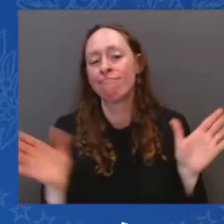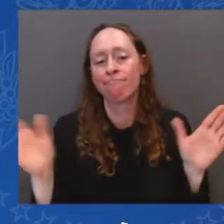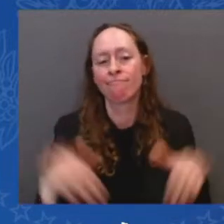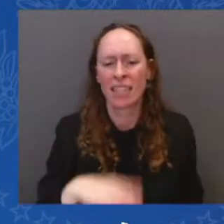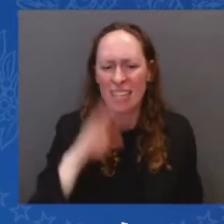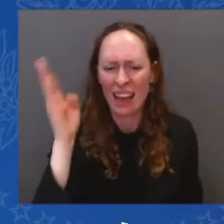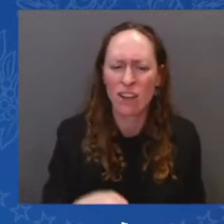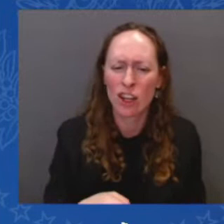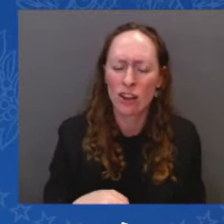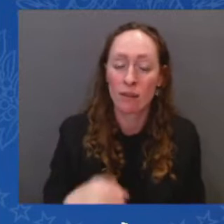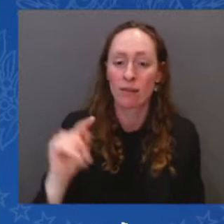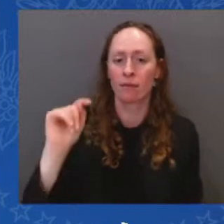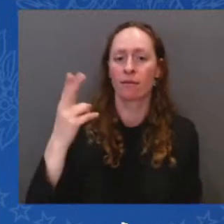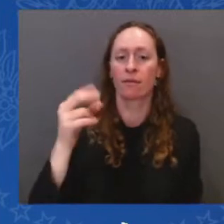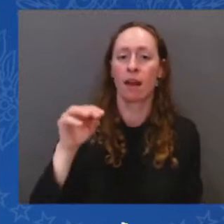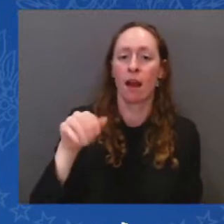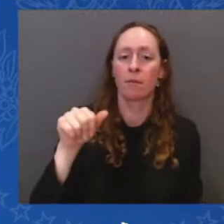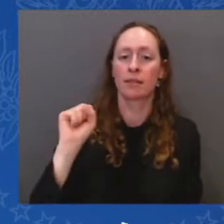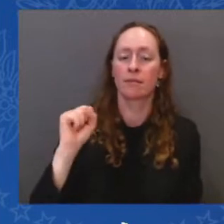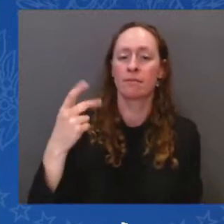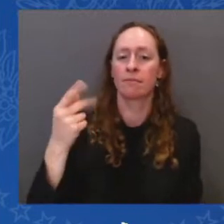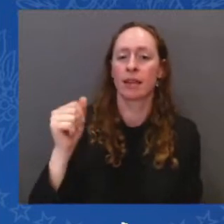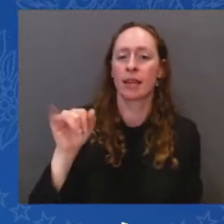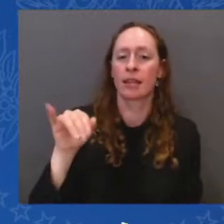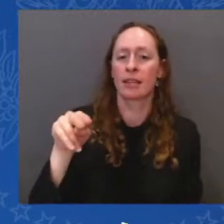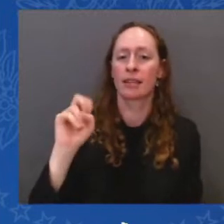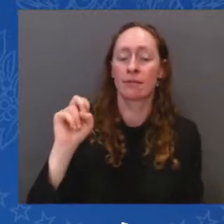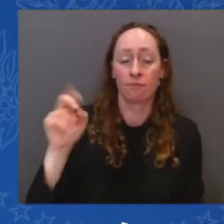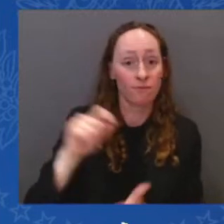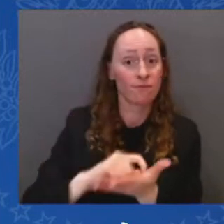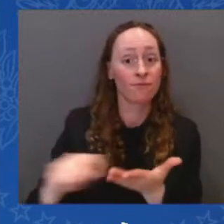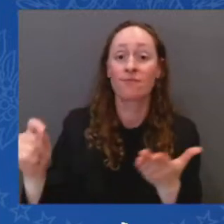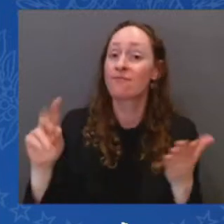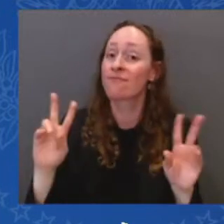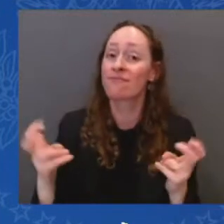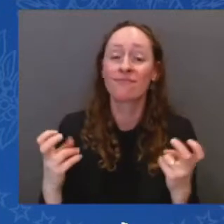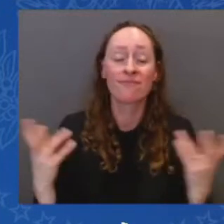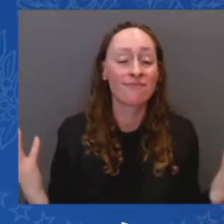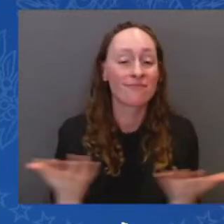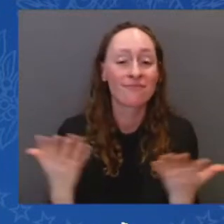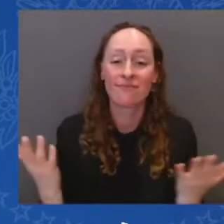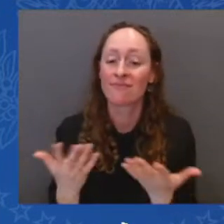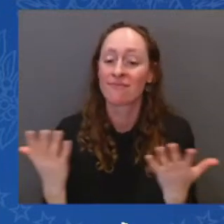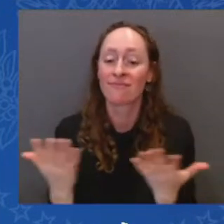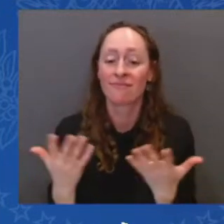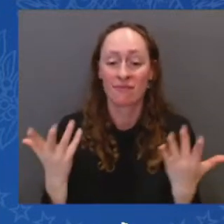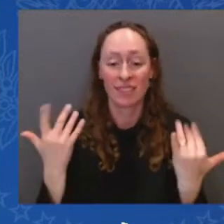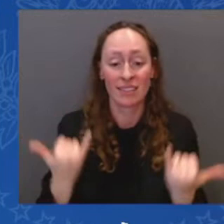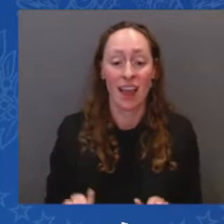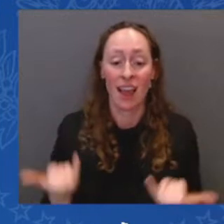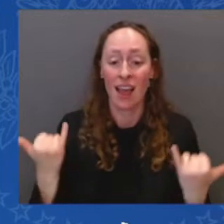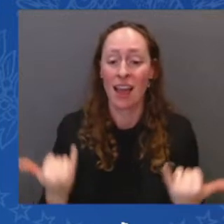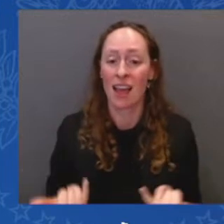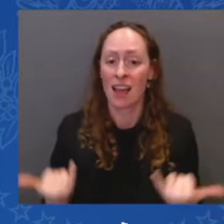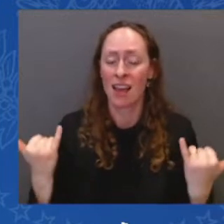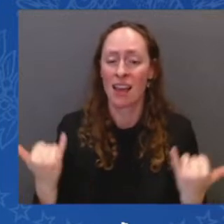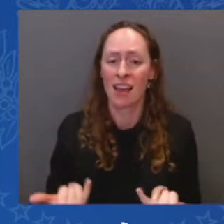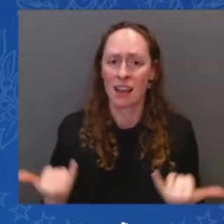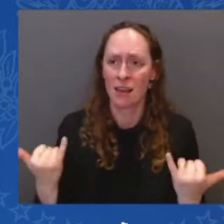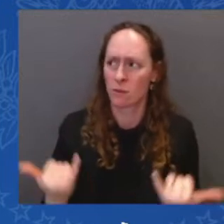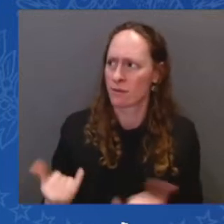The Crisis, "These are the times that try men's souls. The summer soldier and